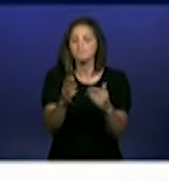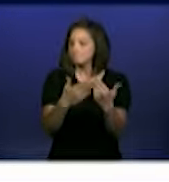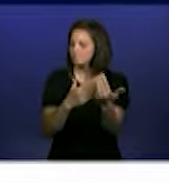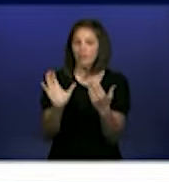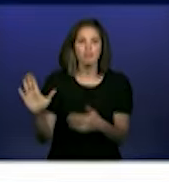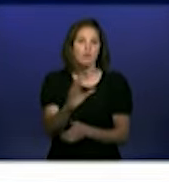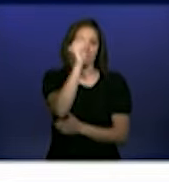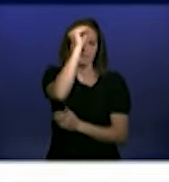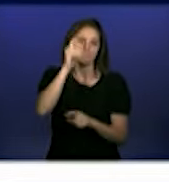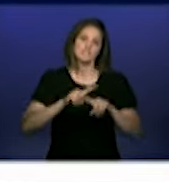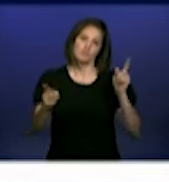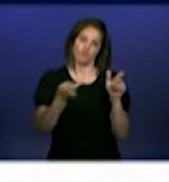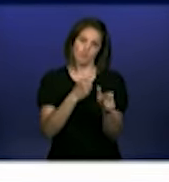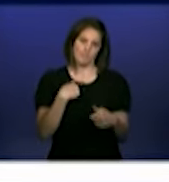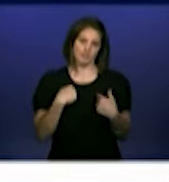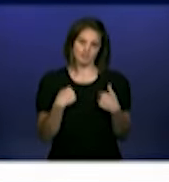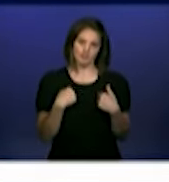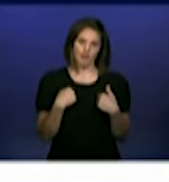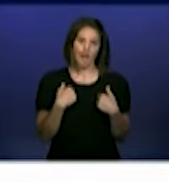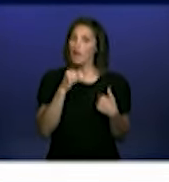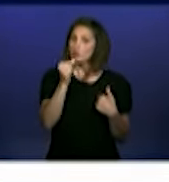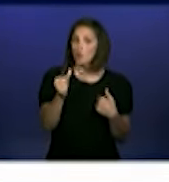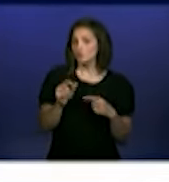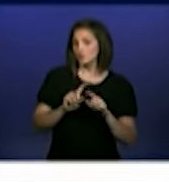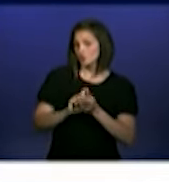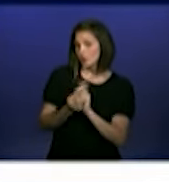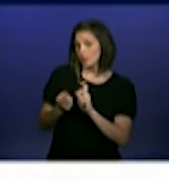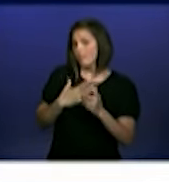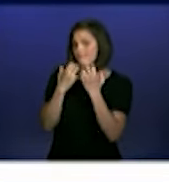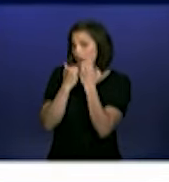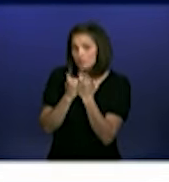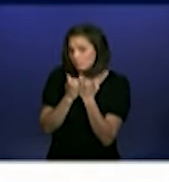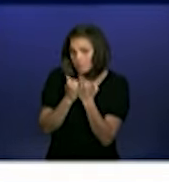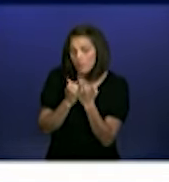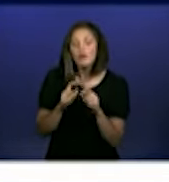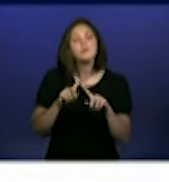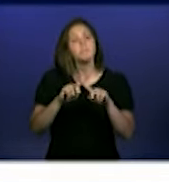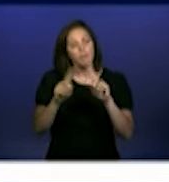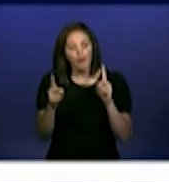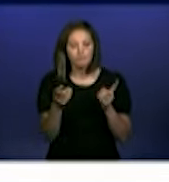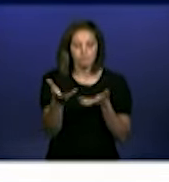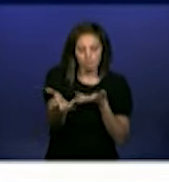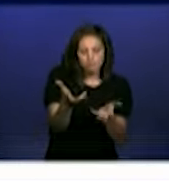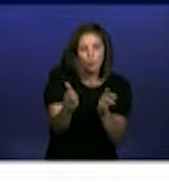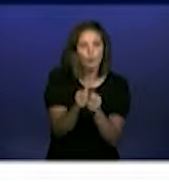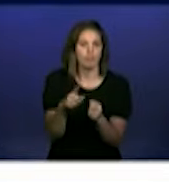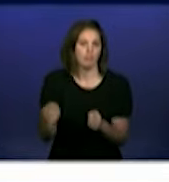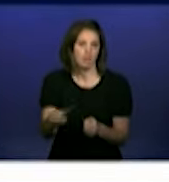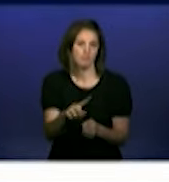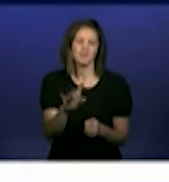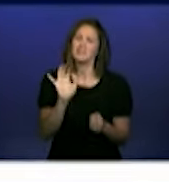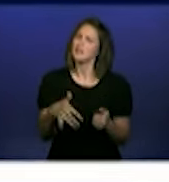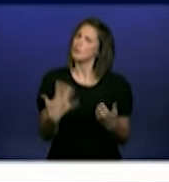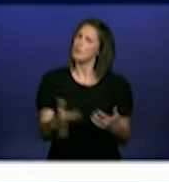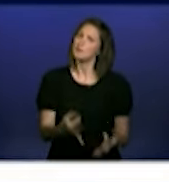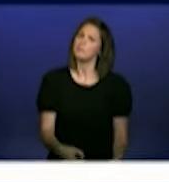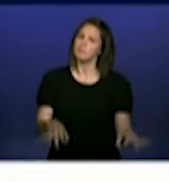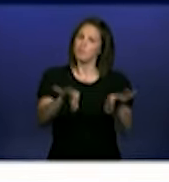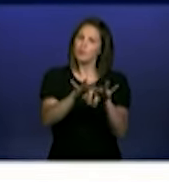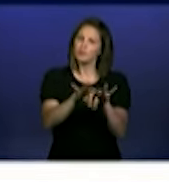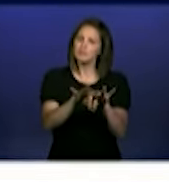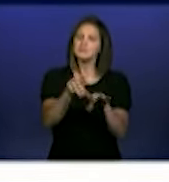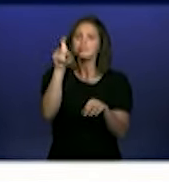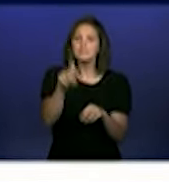things done without compromising my values or their values. This is what is among the most important things in Washington, D.C. People